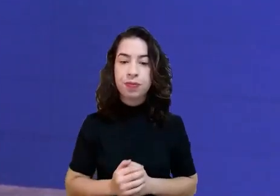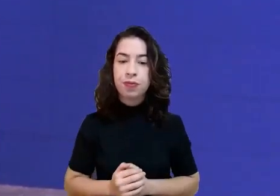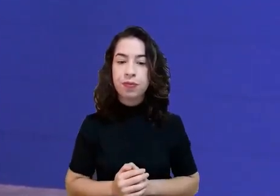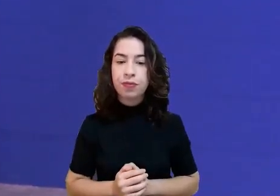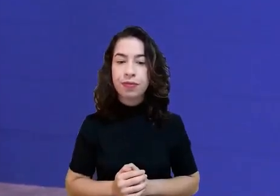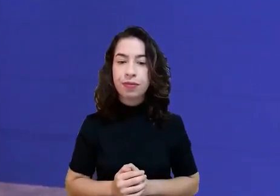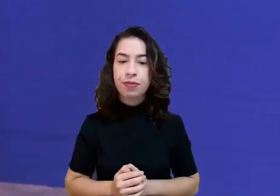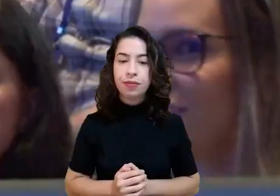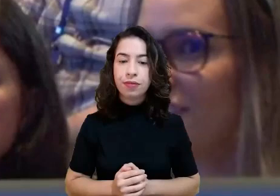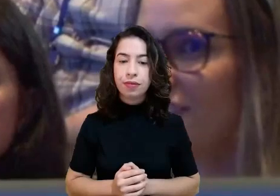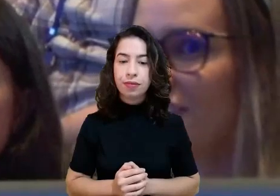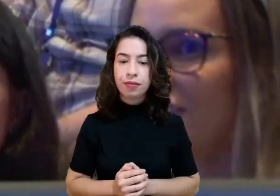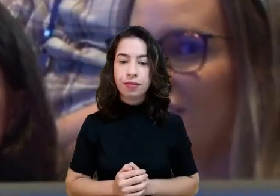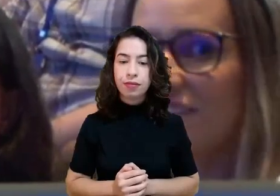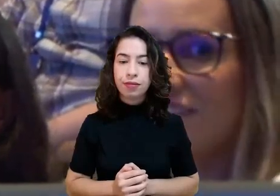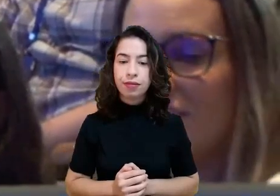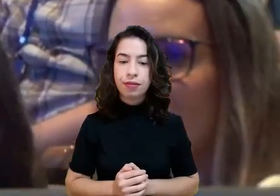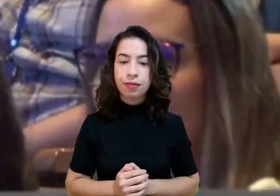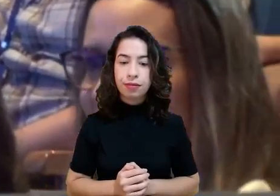go.